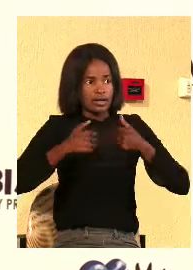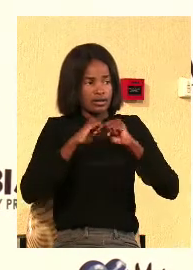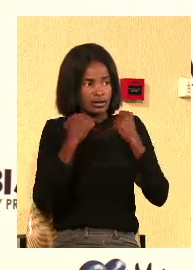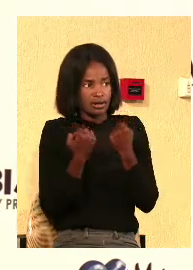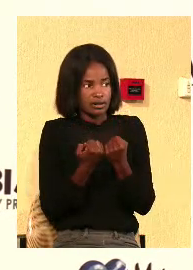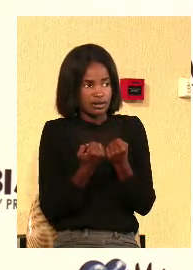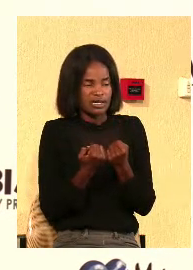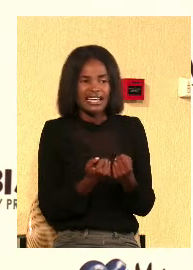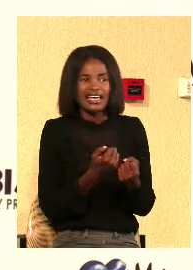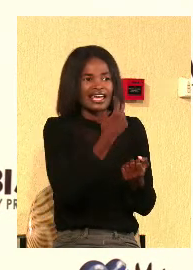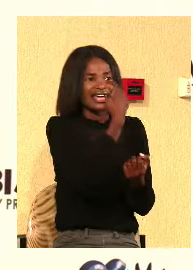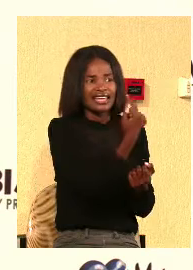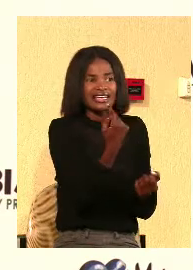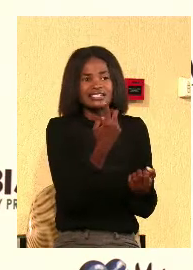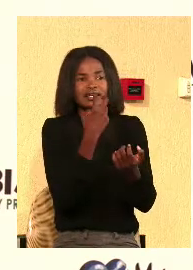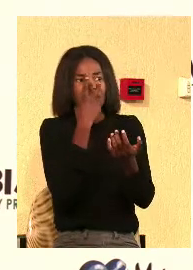than